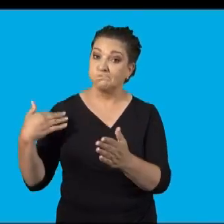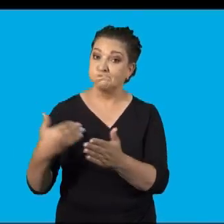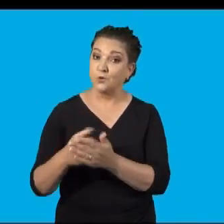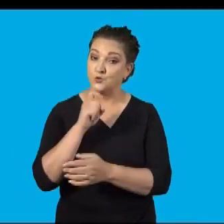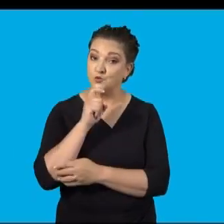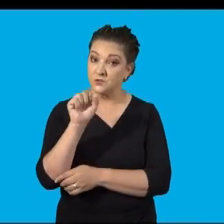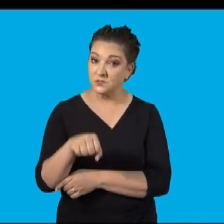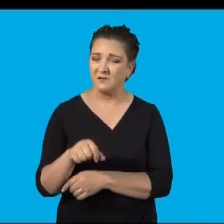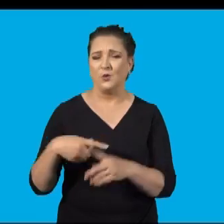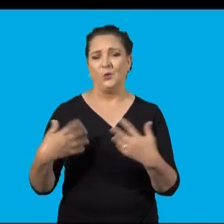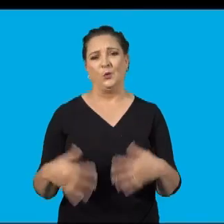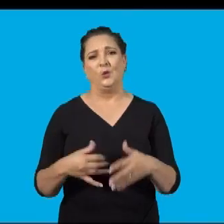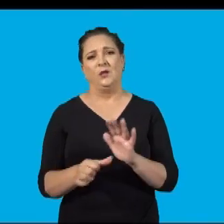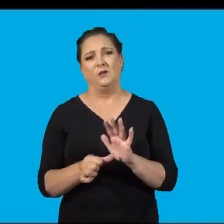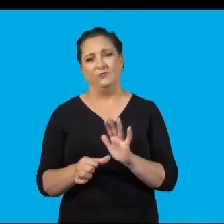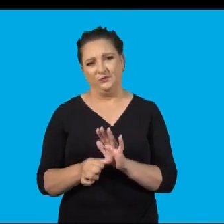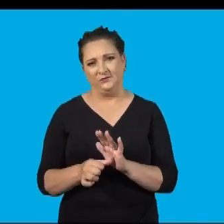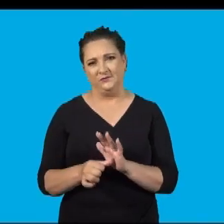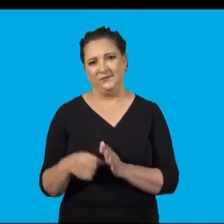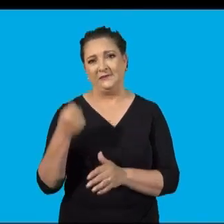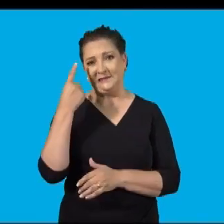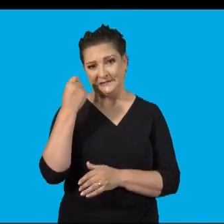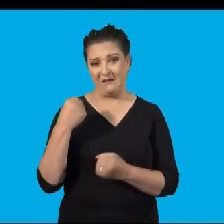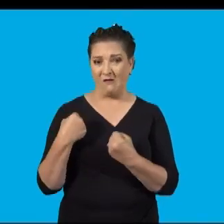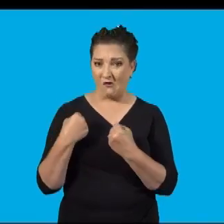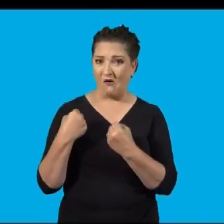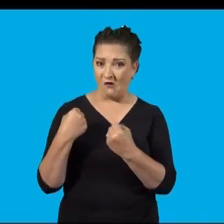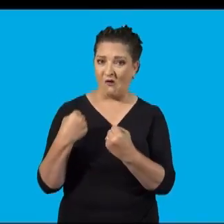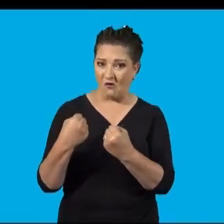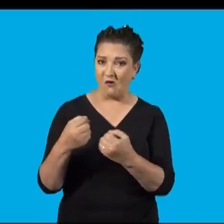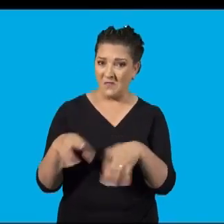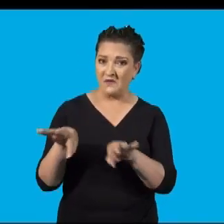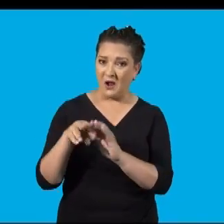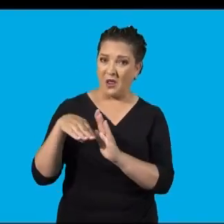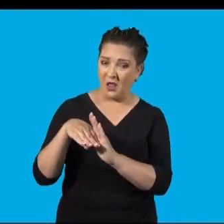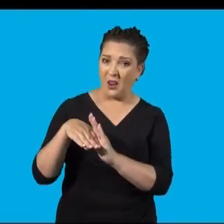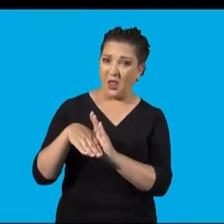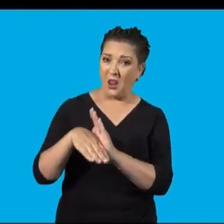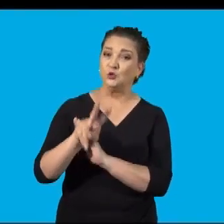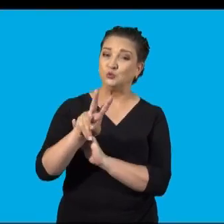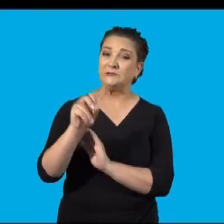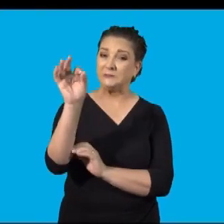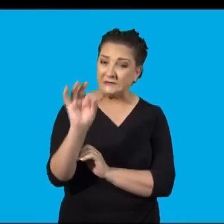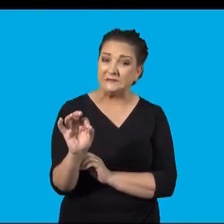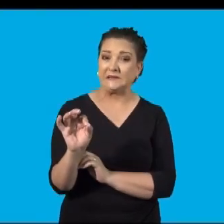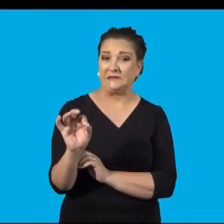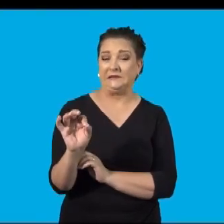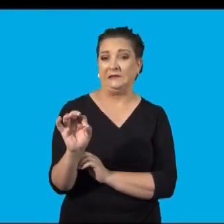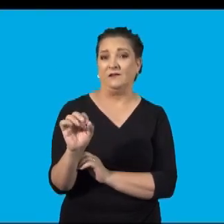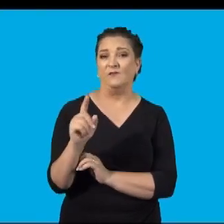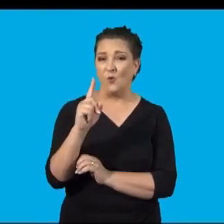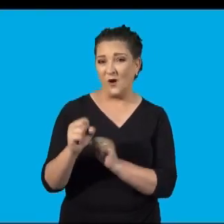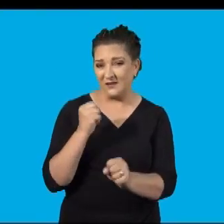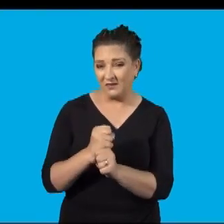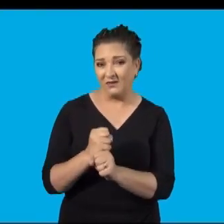All right? And very important that you understand that your vehicles are depreciated at 20% per annum on the